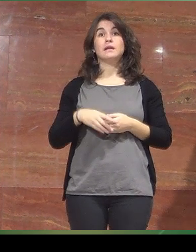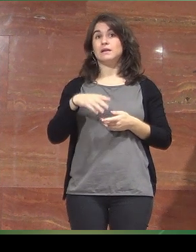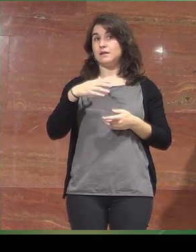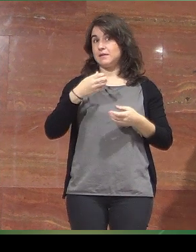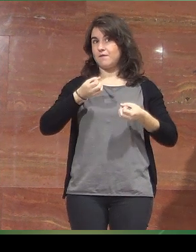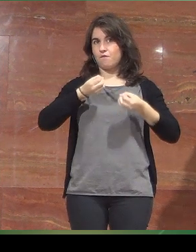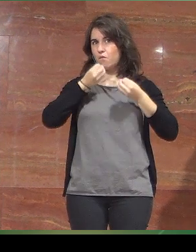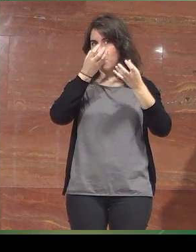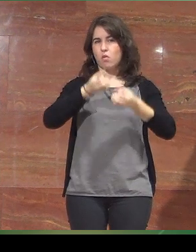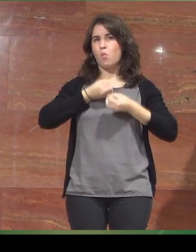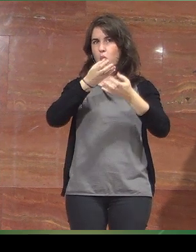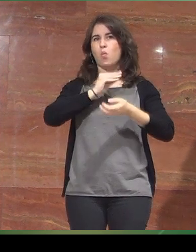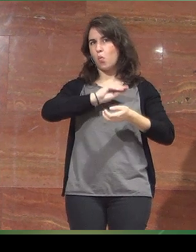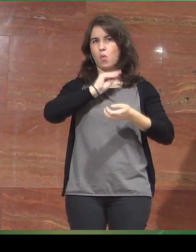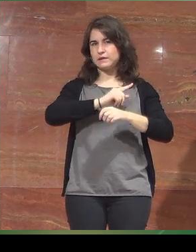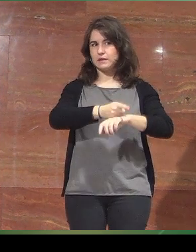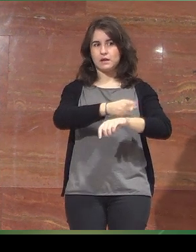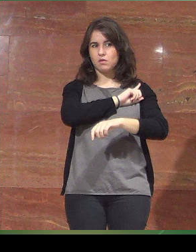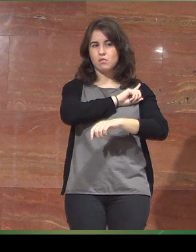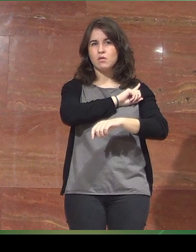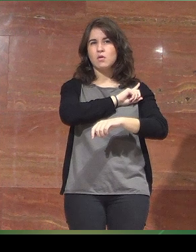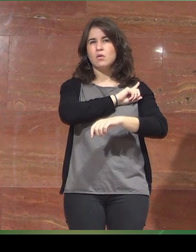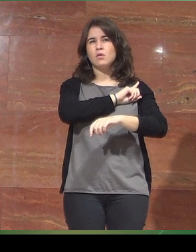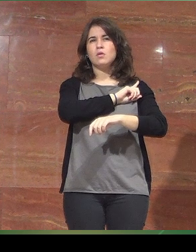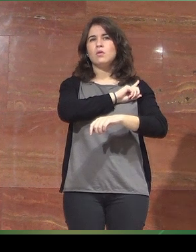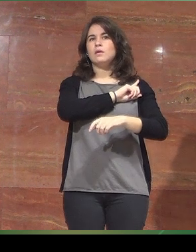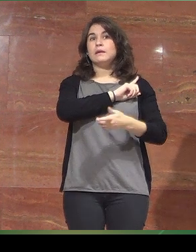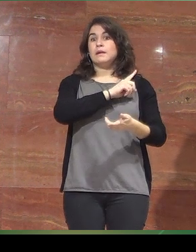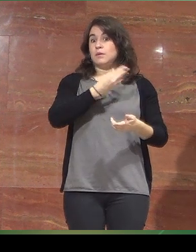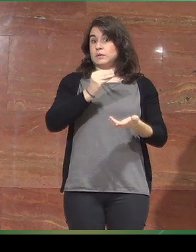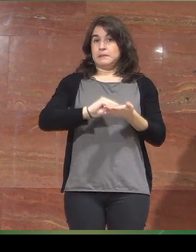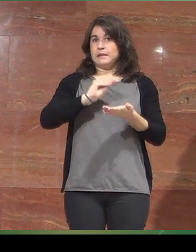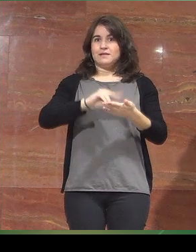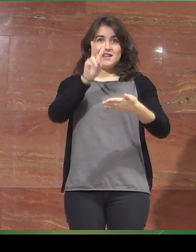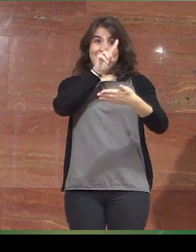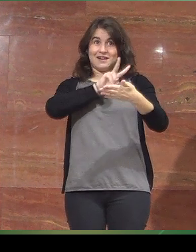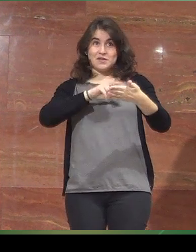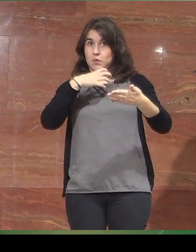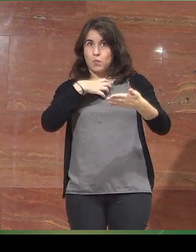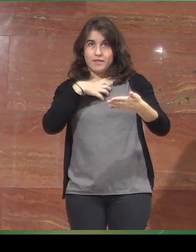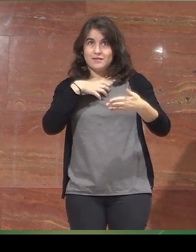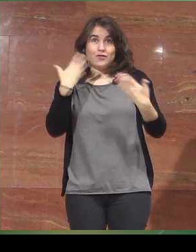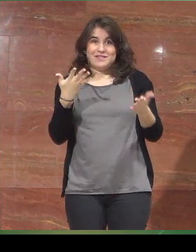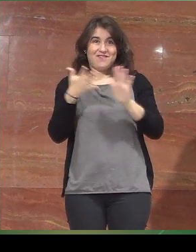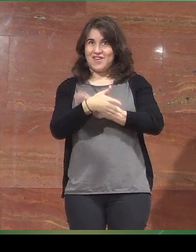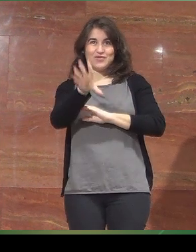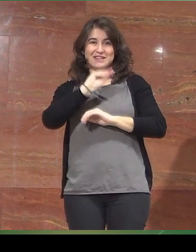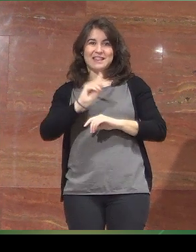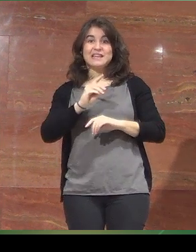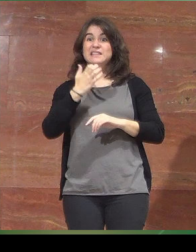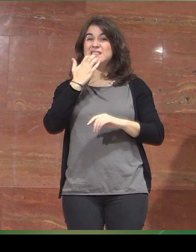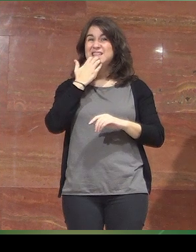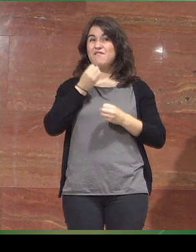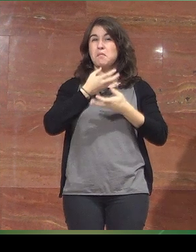and illegible. Too little, and the information starts not to be, let's say, not as